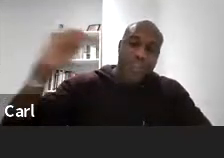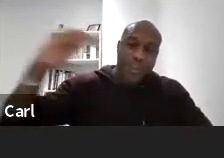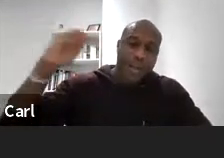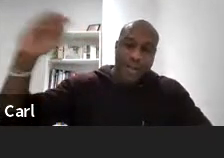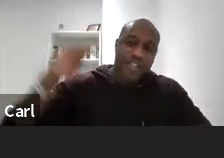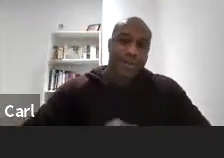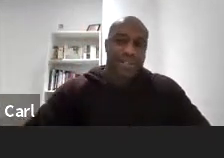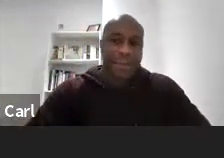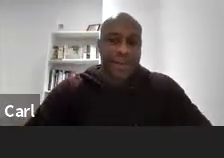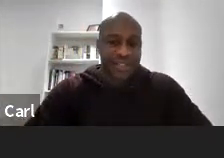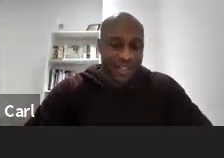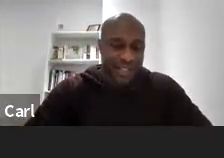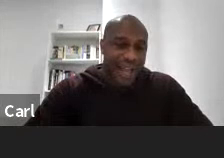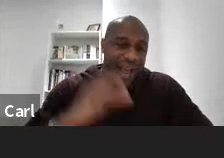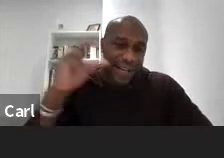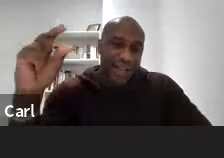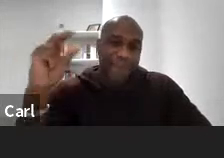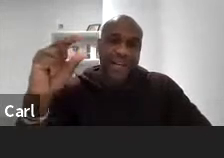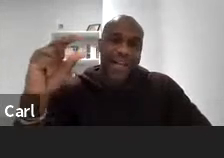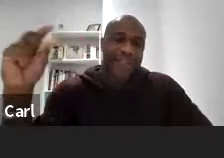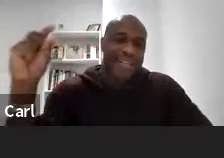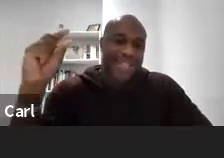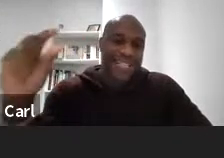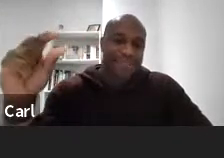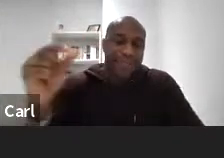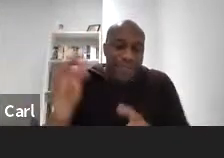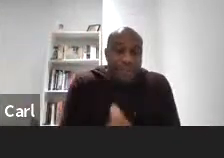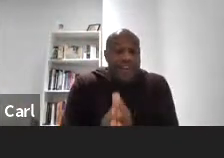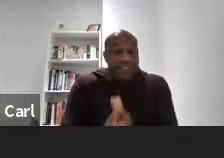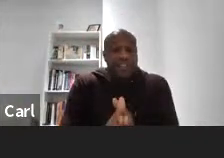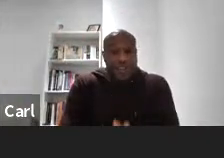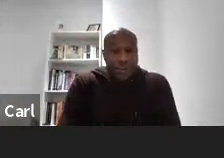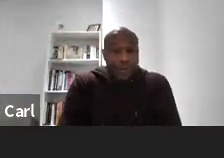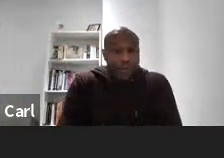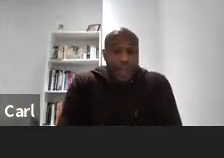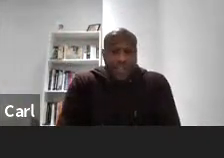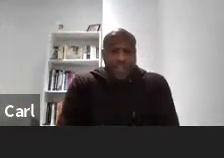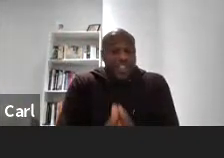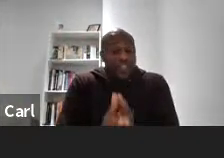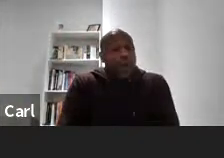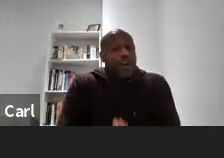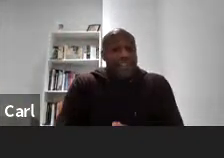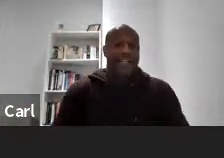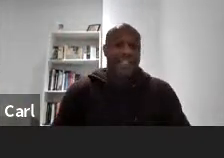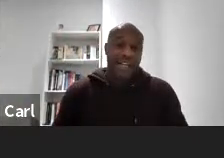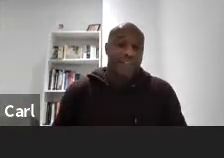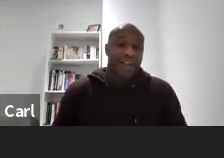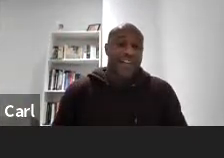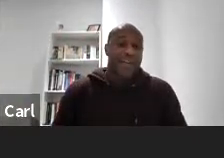exactly what they were going to do in their business. And in that plan, they stated by 2002, so just